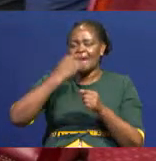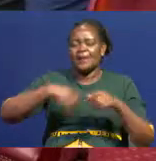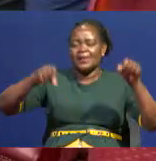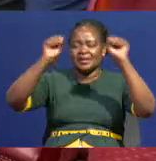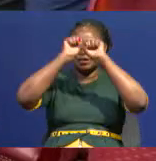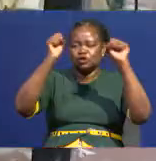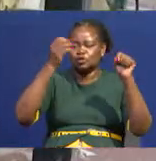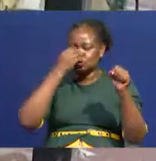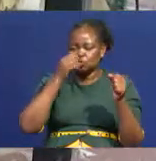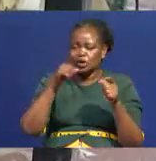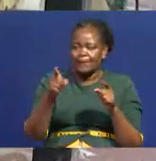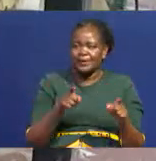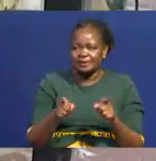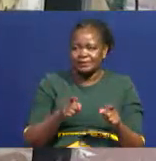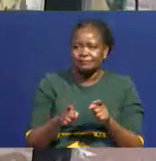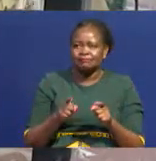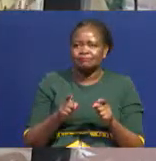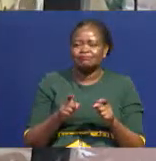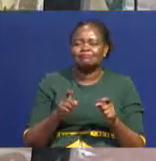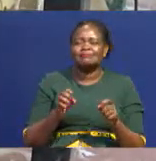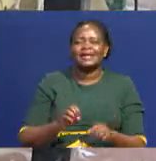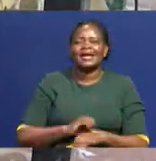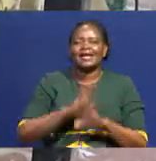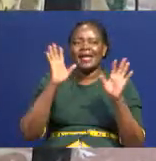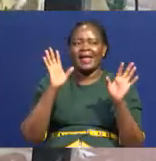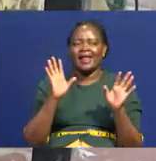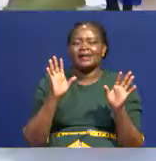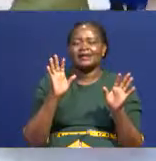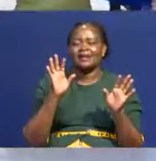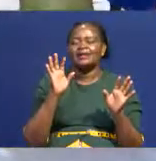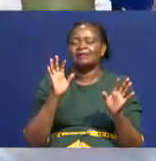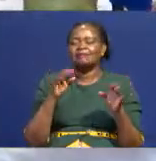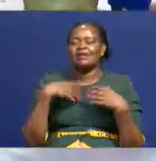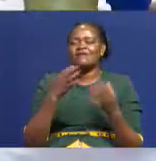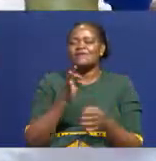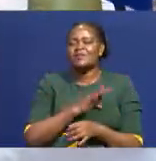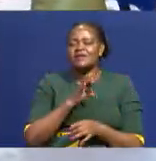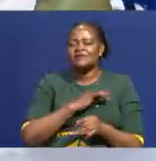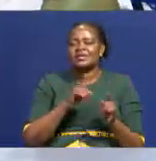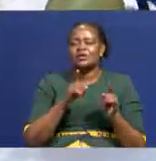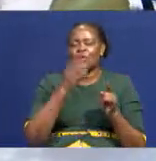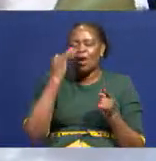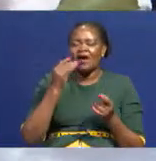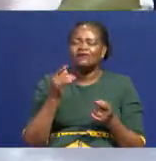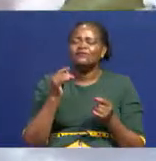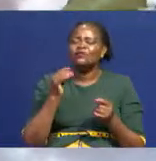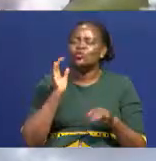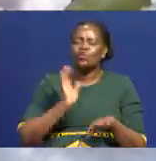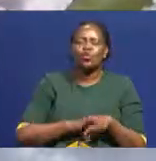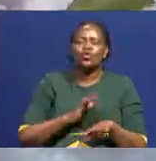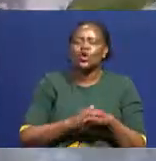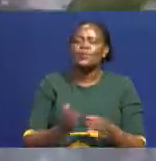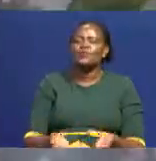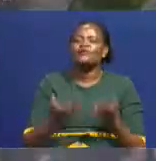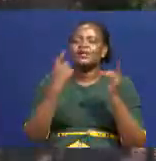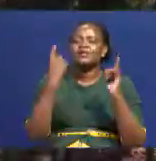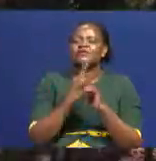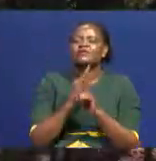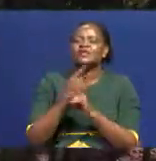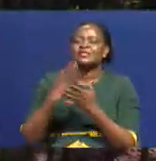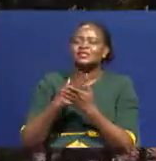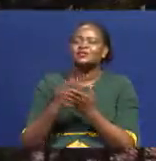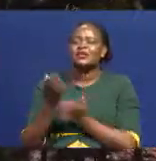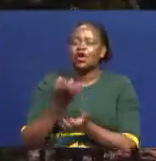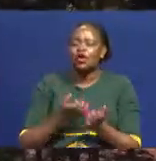William Ruto's administration is clearly bearing fruit, with tangible improvement seen across various sectors of the